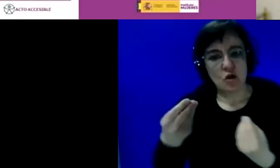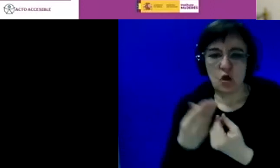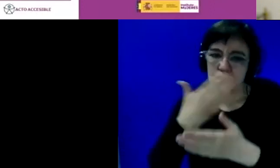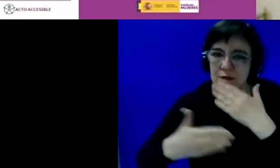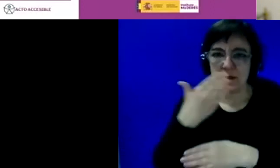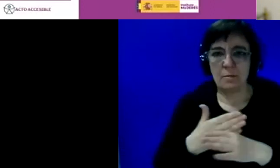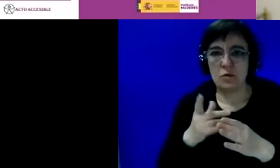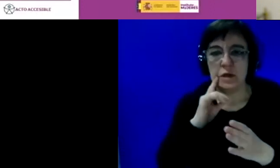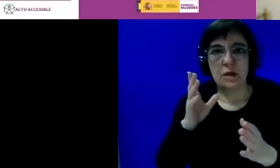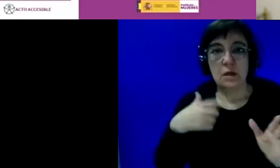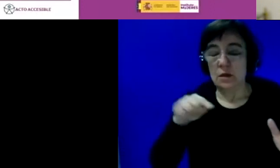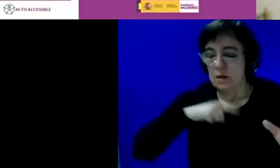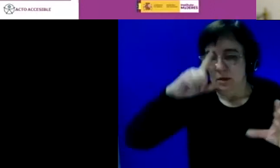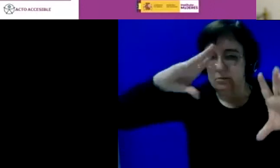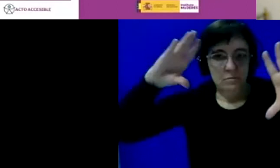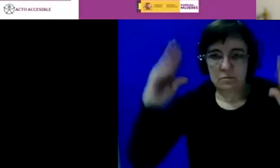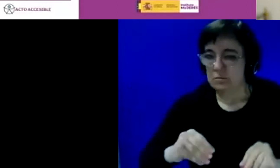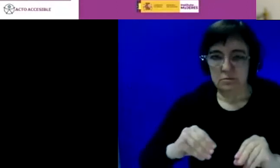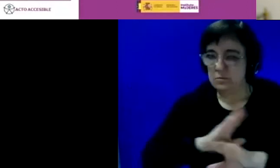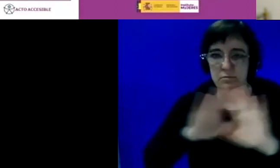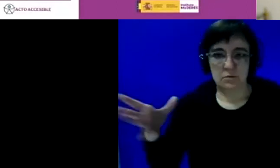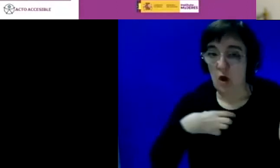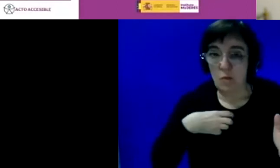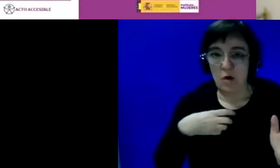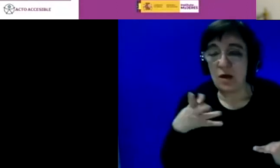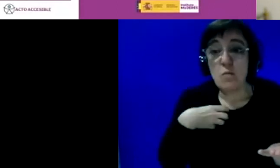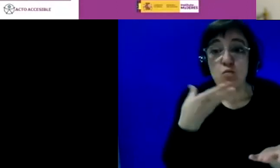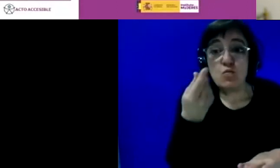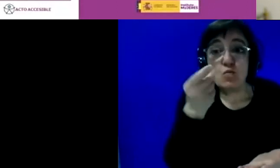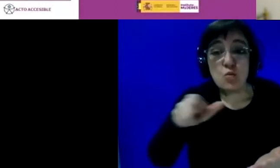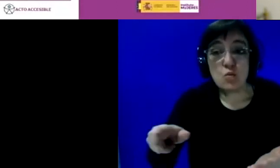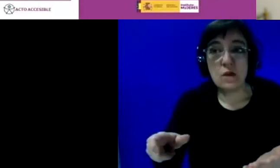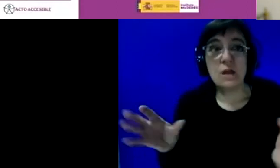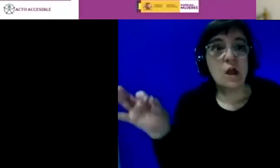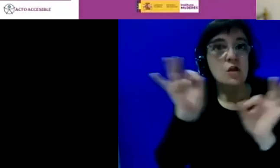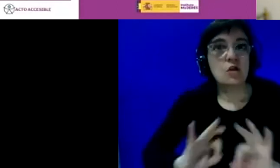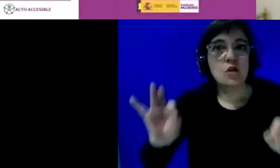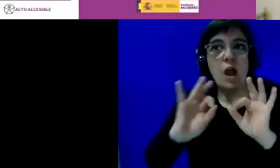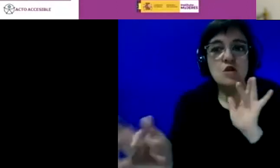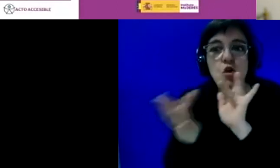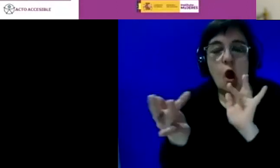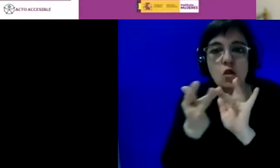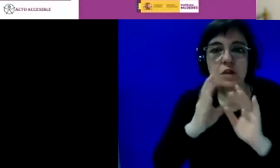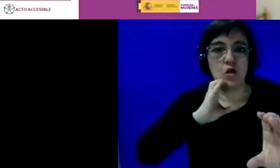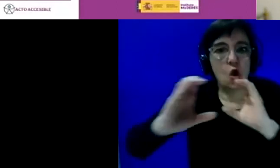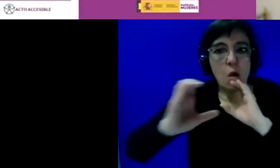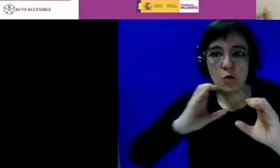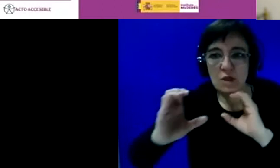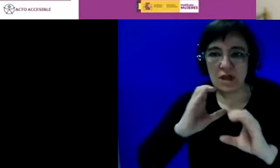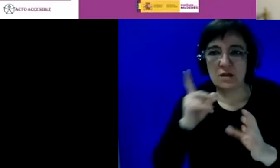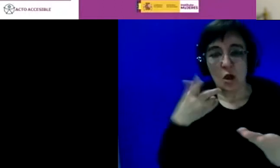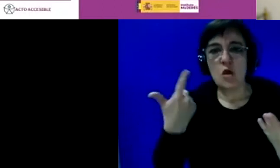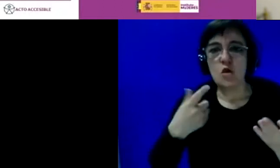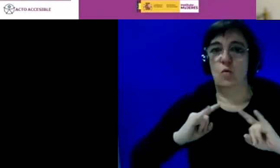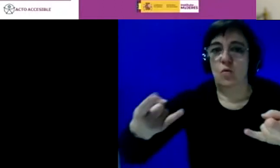into contact with or do not have access to means of communication, which complicates the work. But